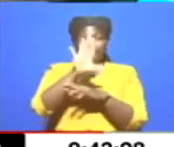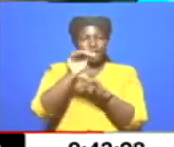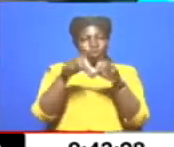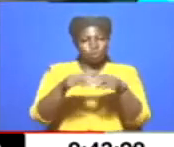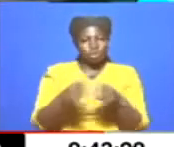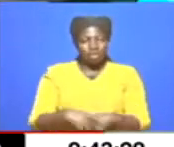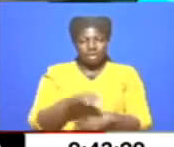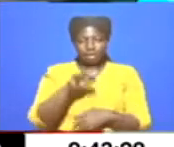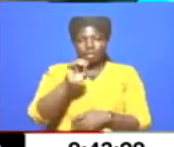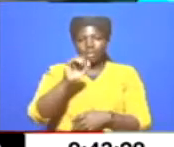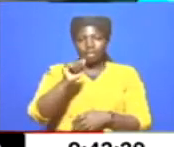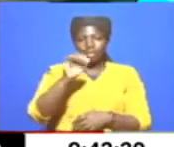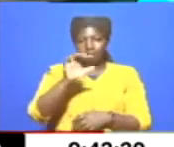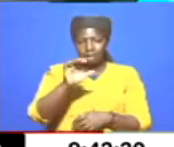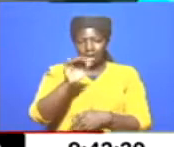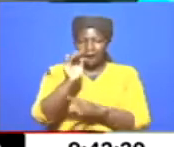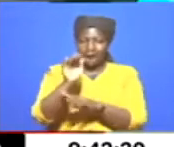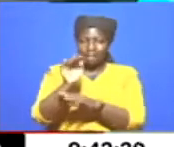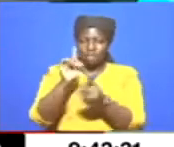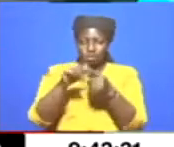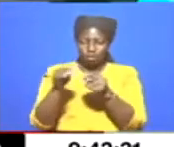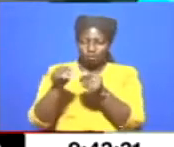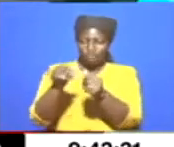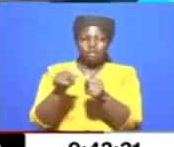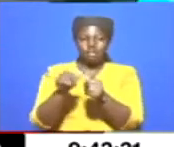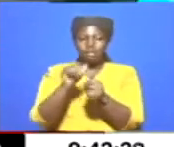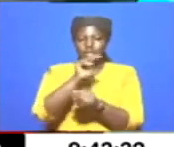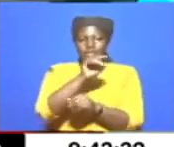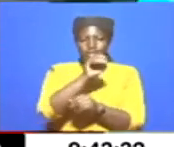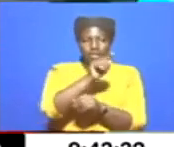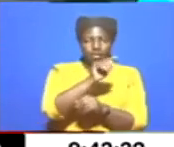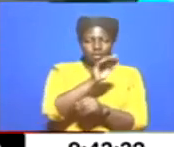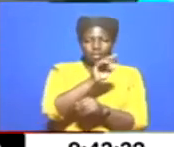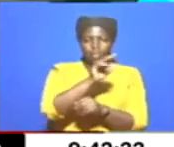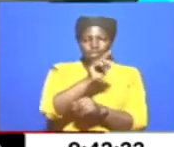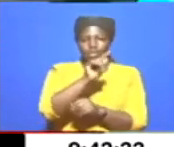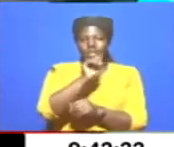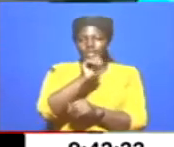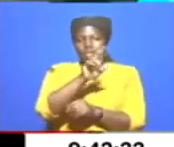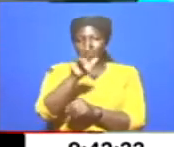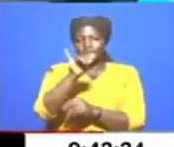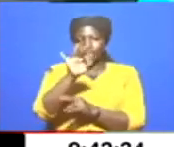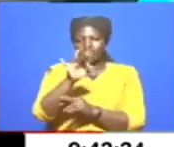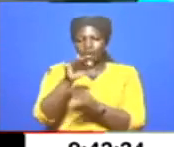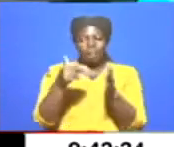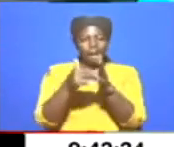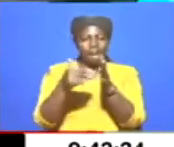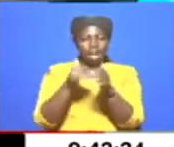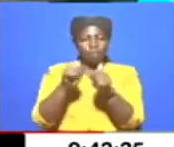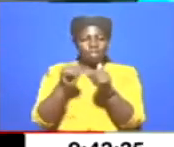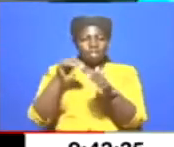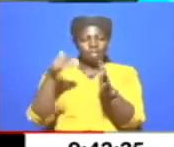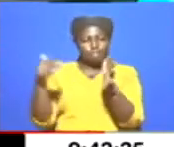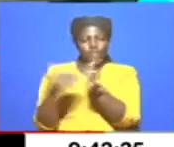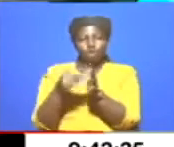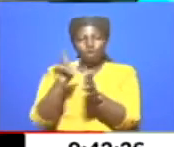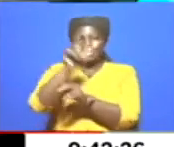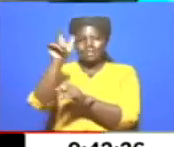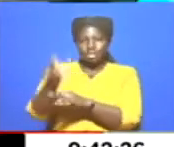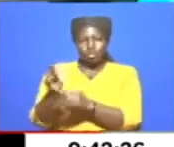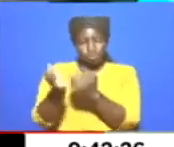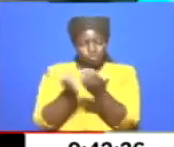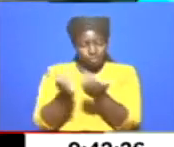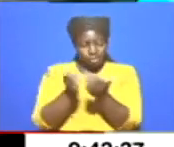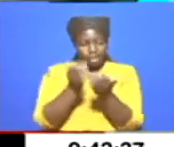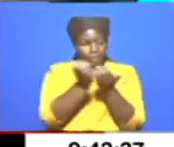EAC member states to resolve non-tariff barriers that impede intra-regional trade. Trade within the EAC stands at